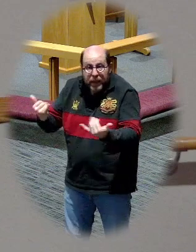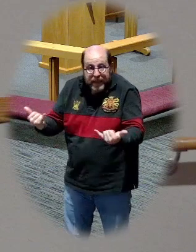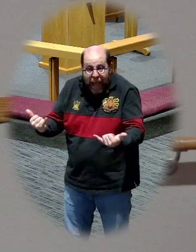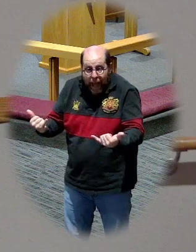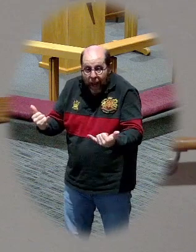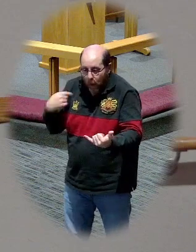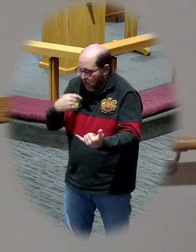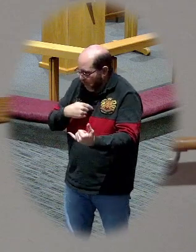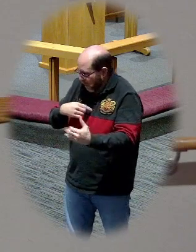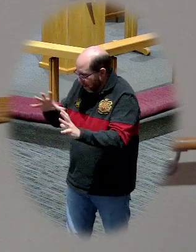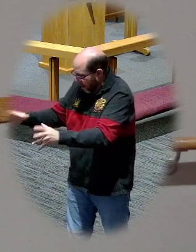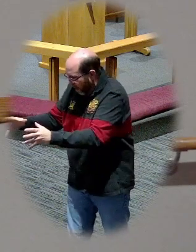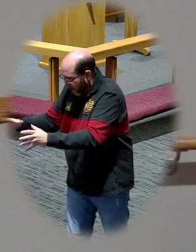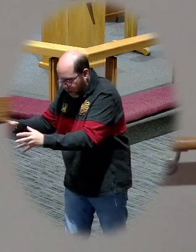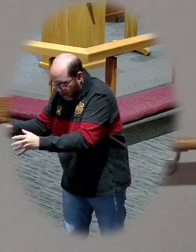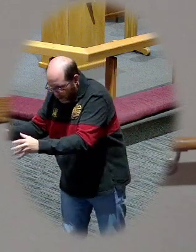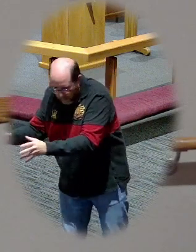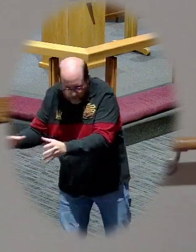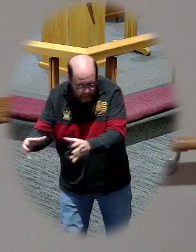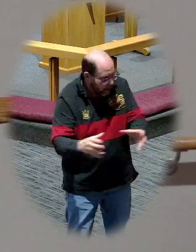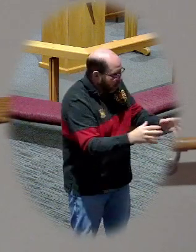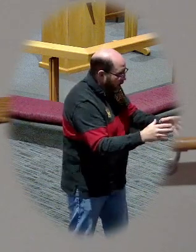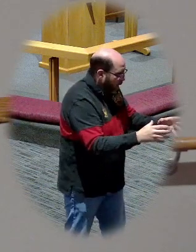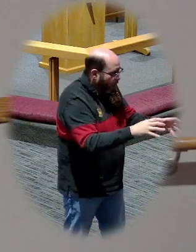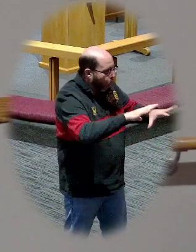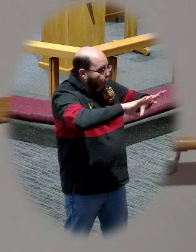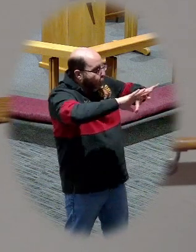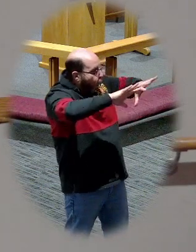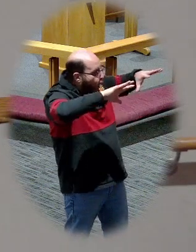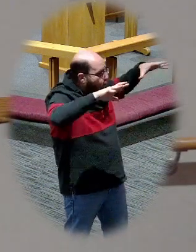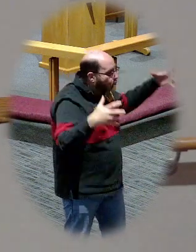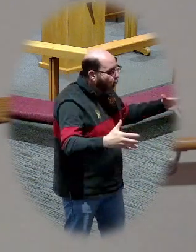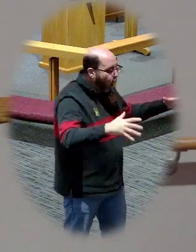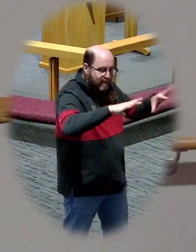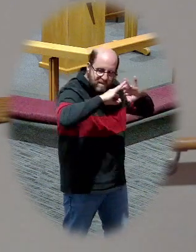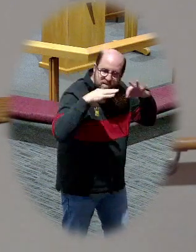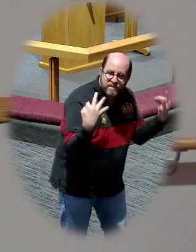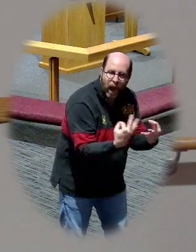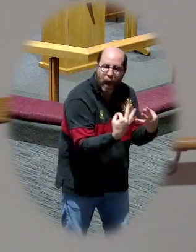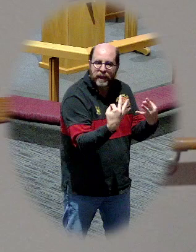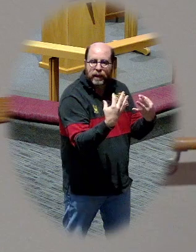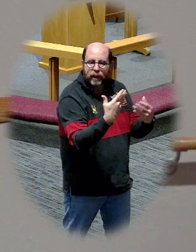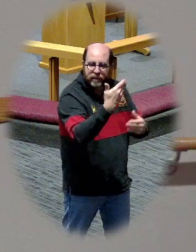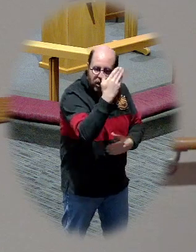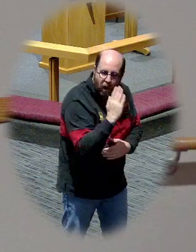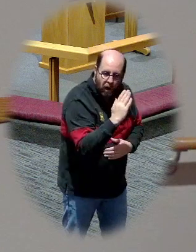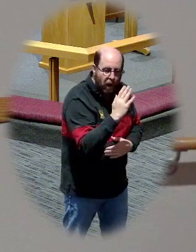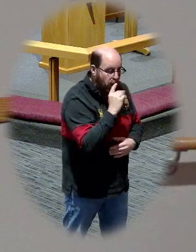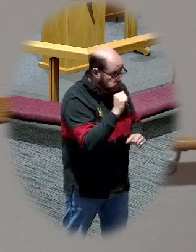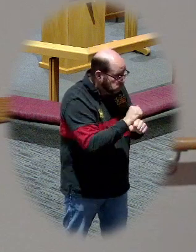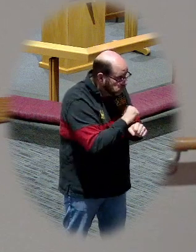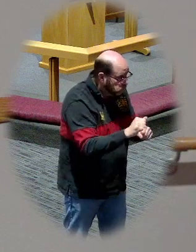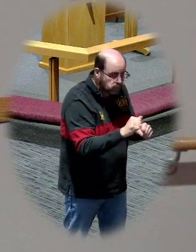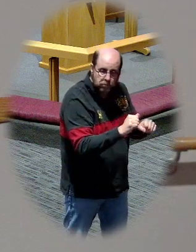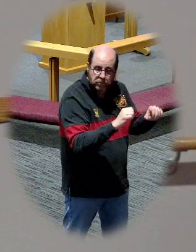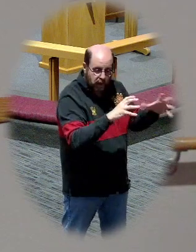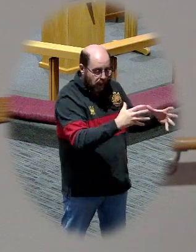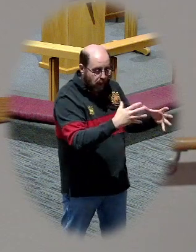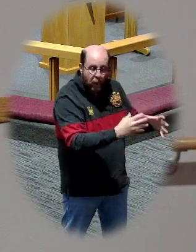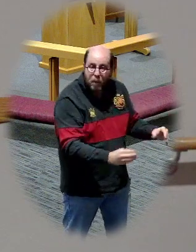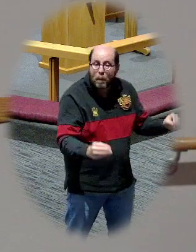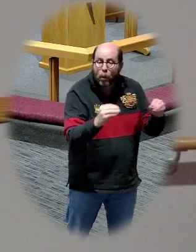we are being brought into the family of God, certainly, but even